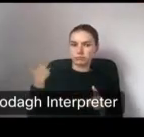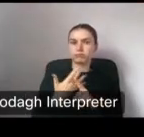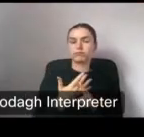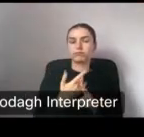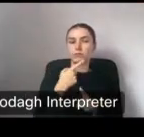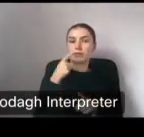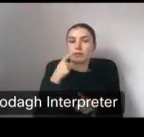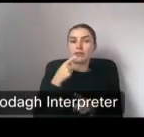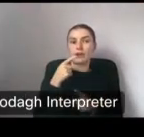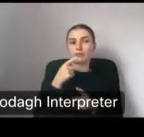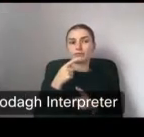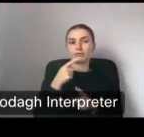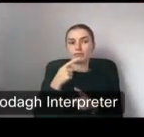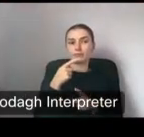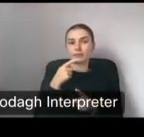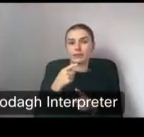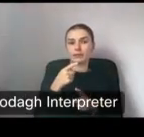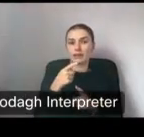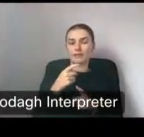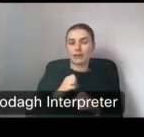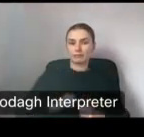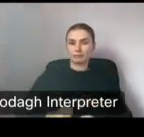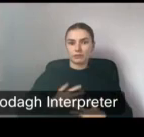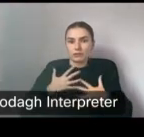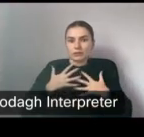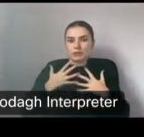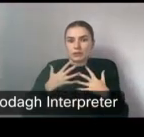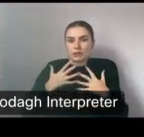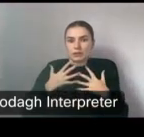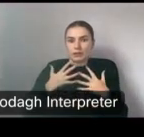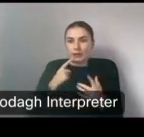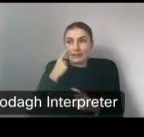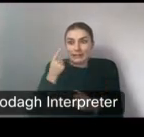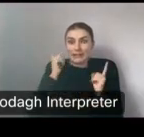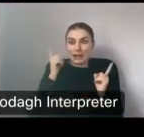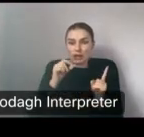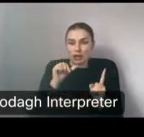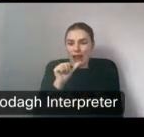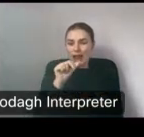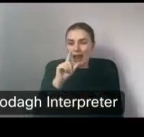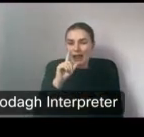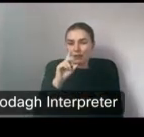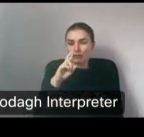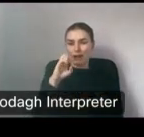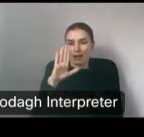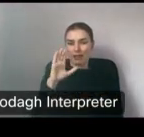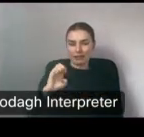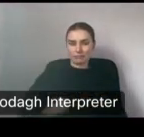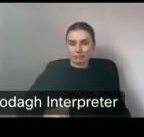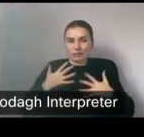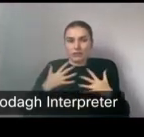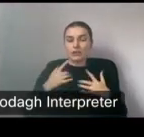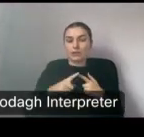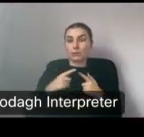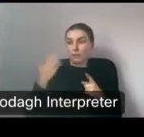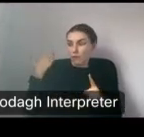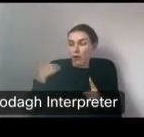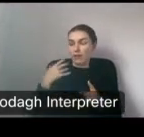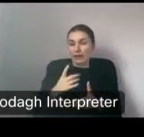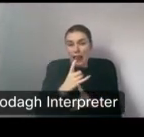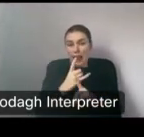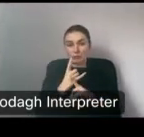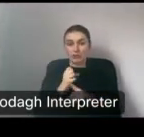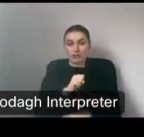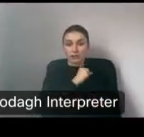an adrenaline surge when you perceive danger is that was an evolutionary adaptation to help us survive. So if you saw